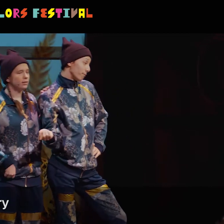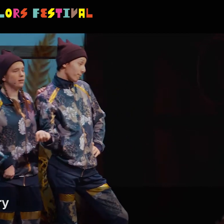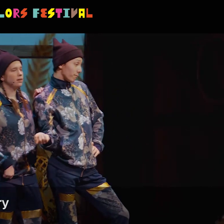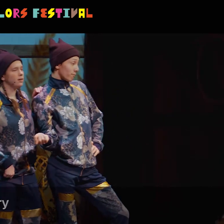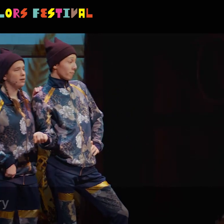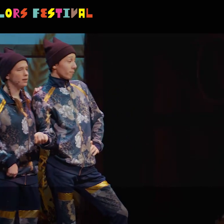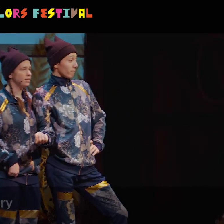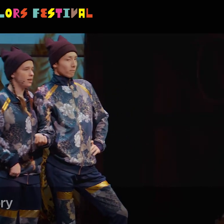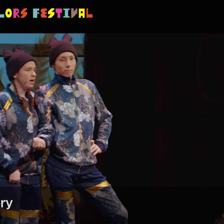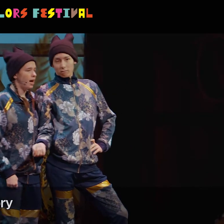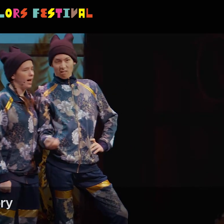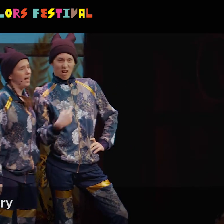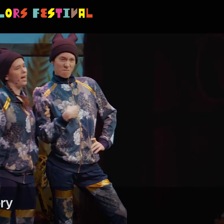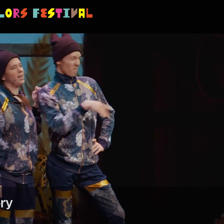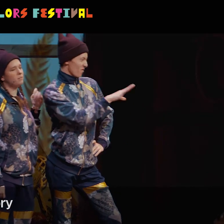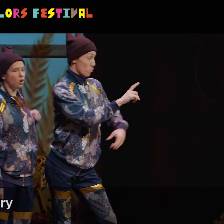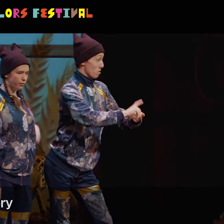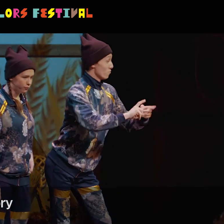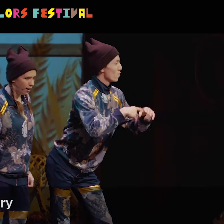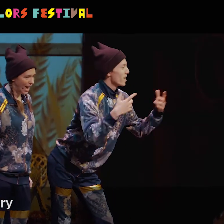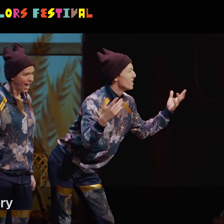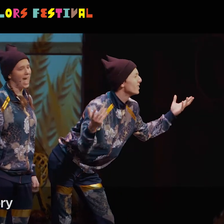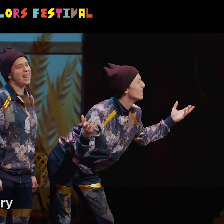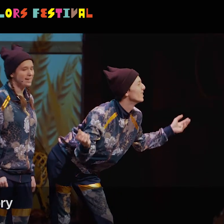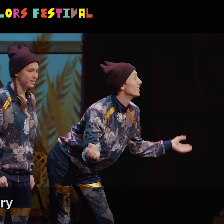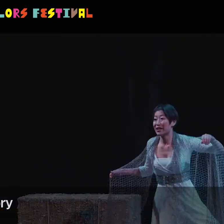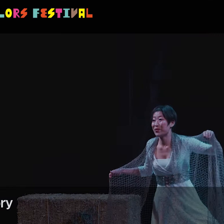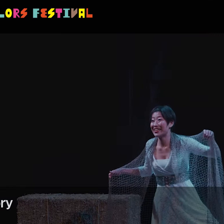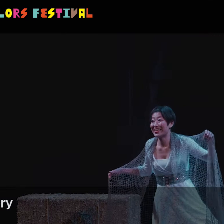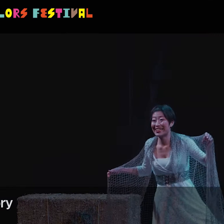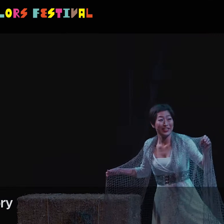Who? Who are you? I'm your friend.